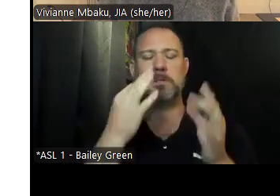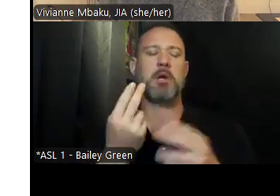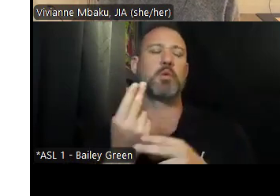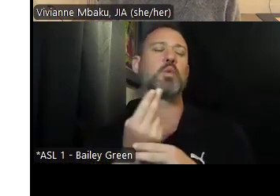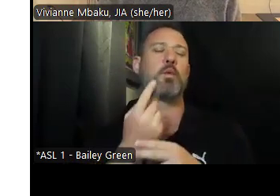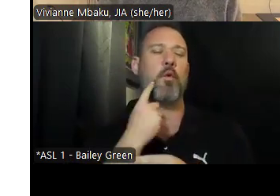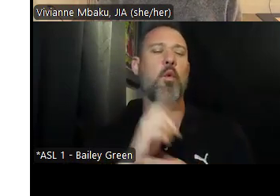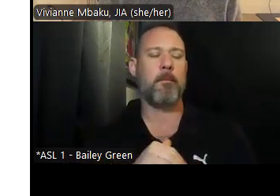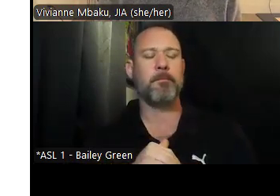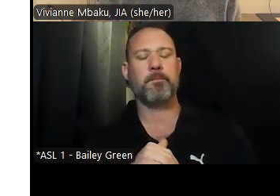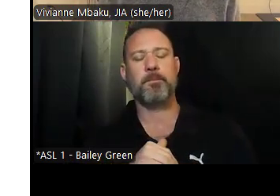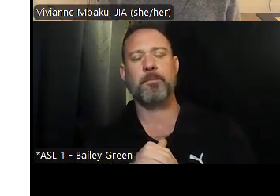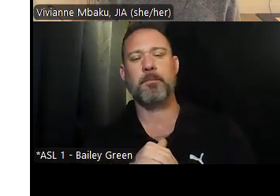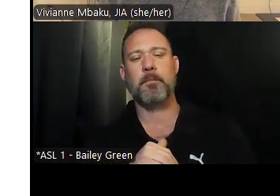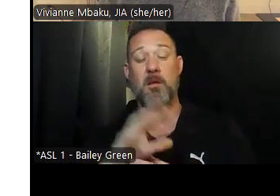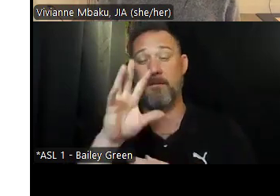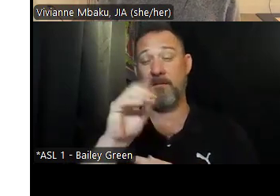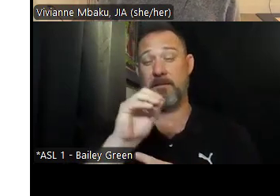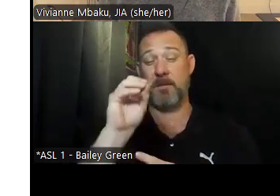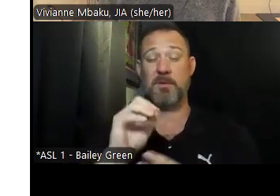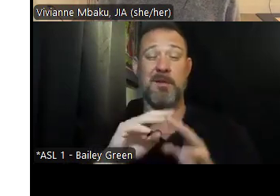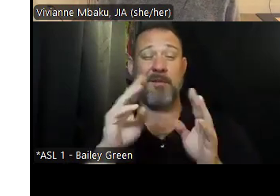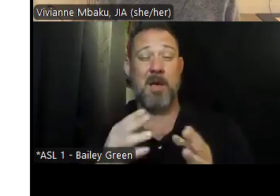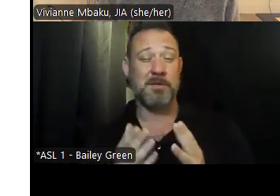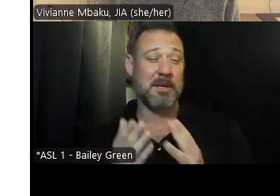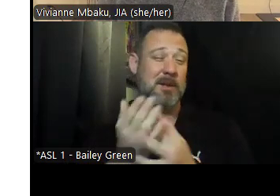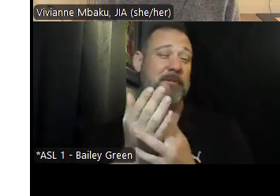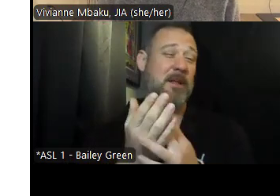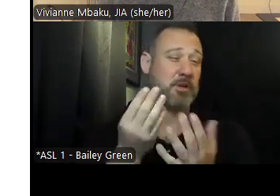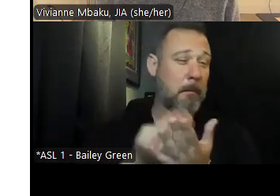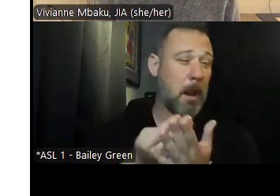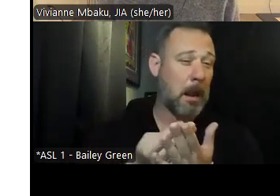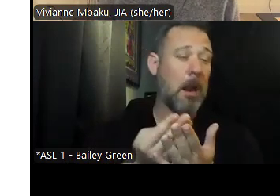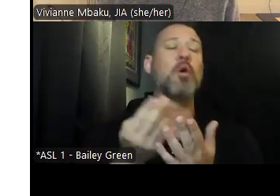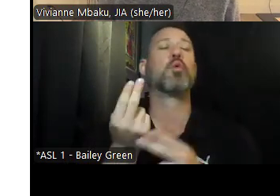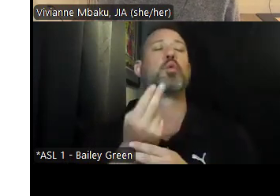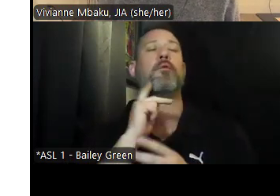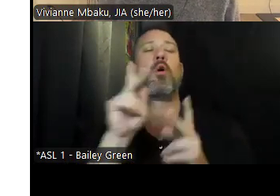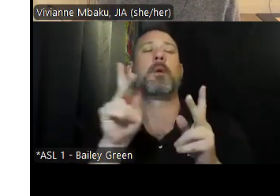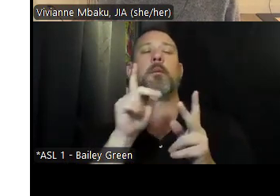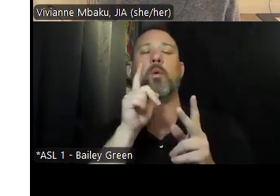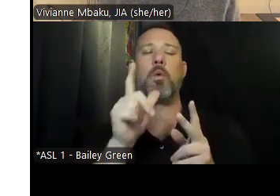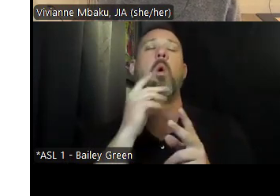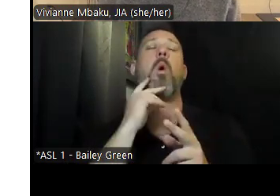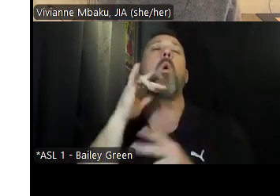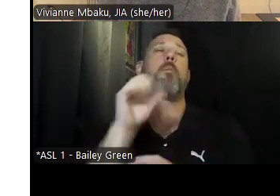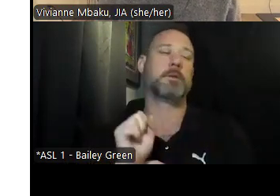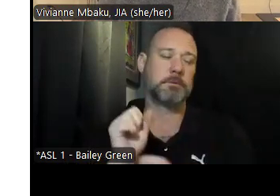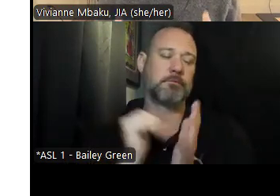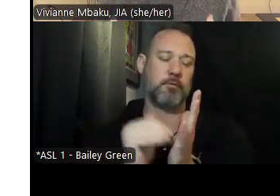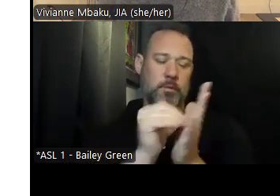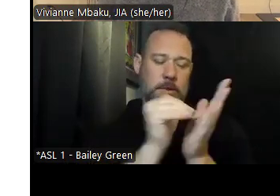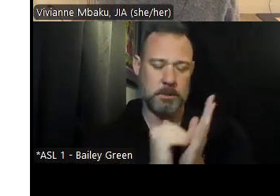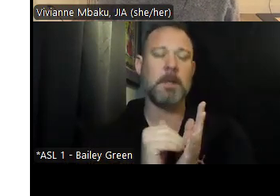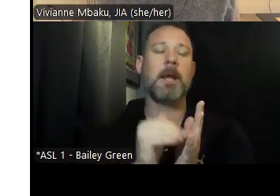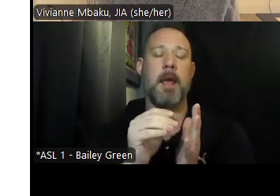for. But 50% of the housing intervention money must be used for people who are chronically homeless with a focus